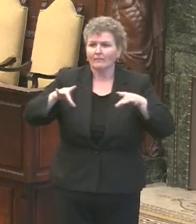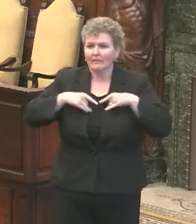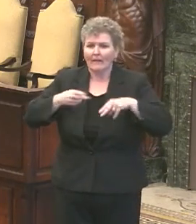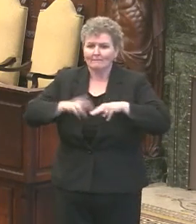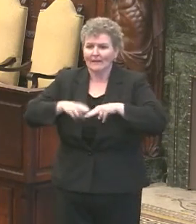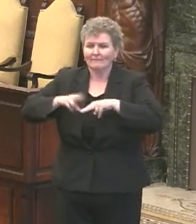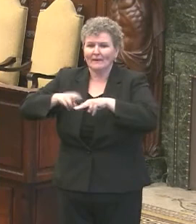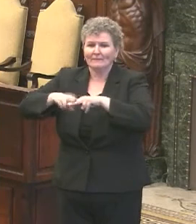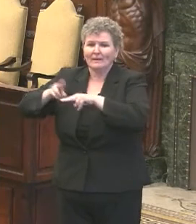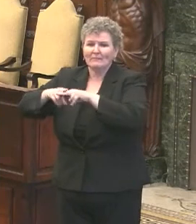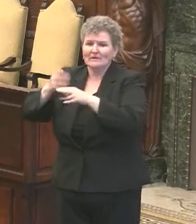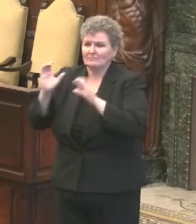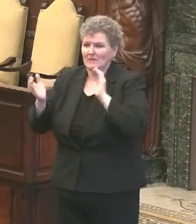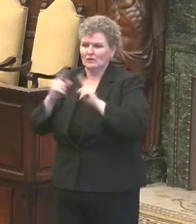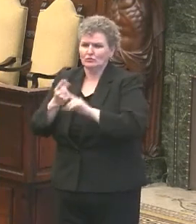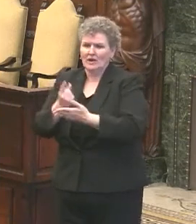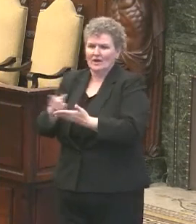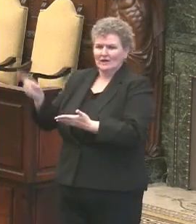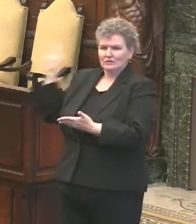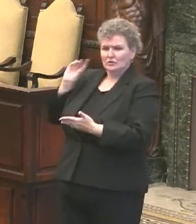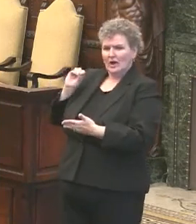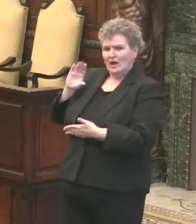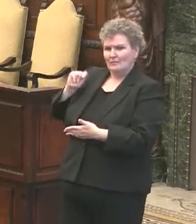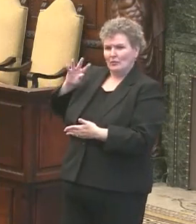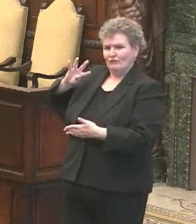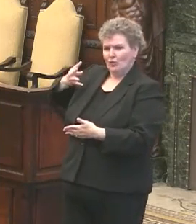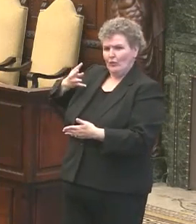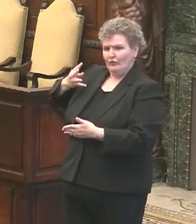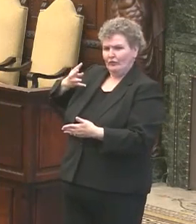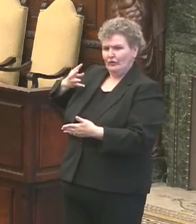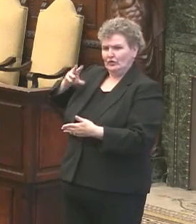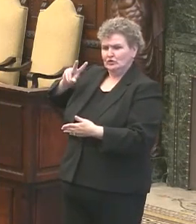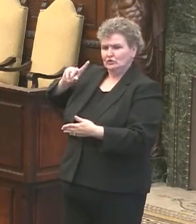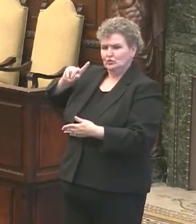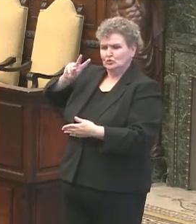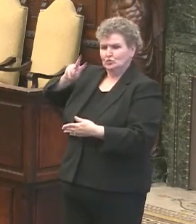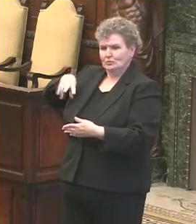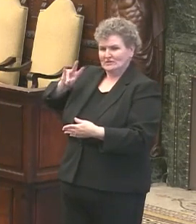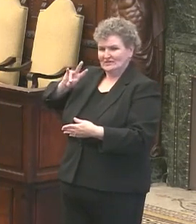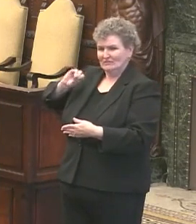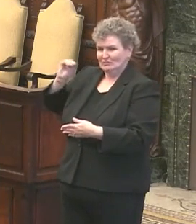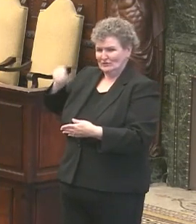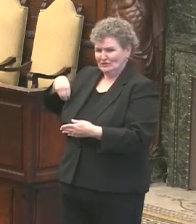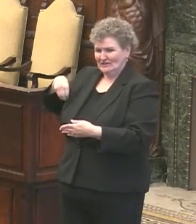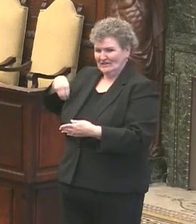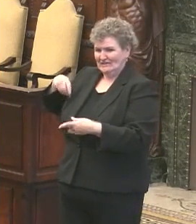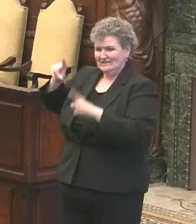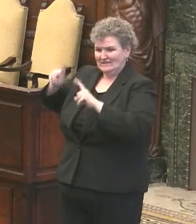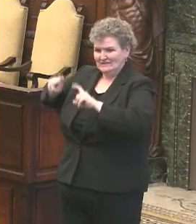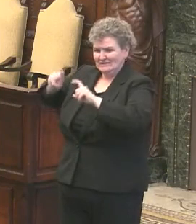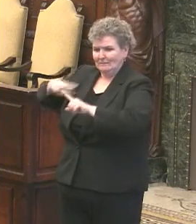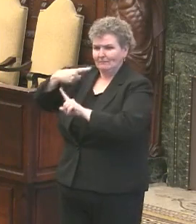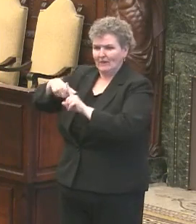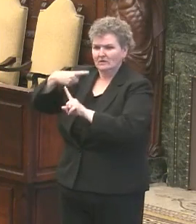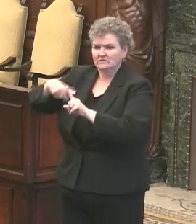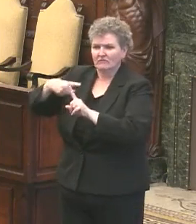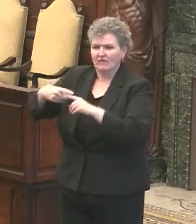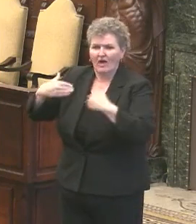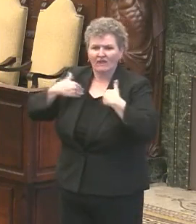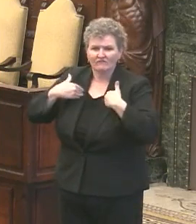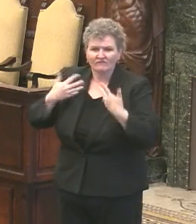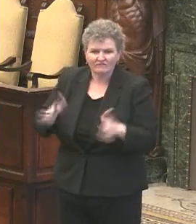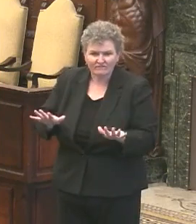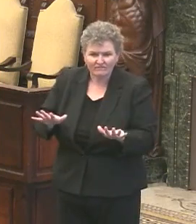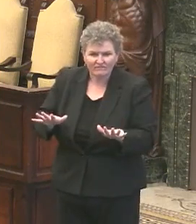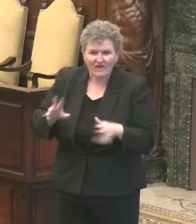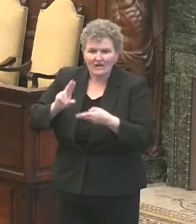October 24th, we're averaging 7.2% of people tested being positive so far. We expect that number will rise